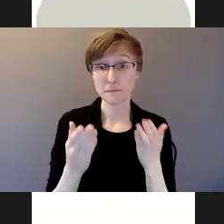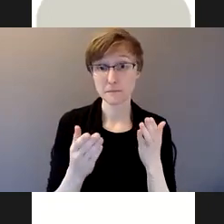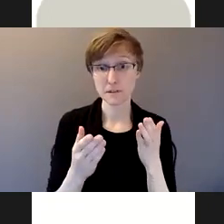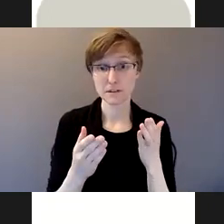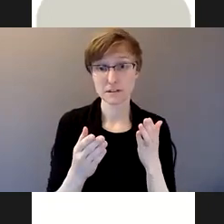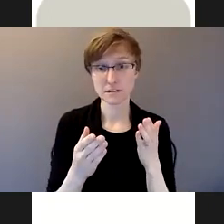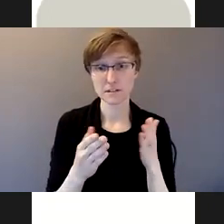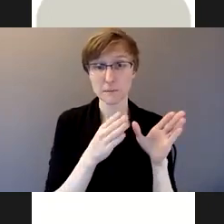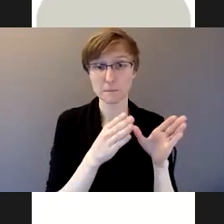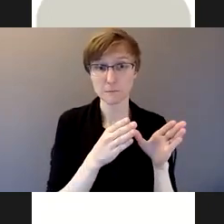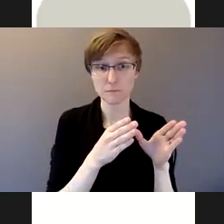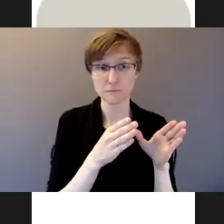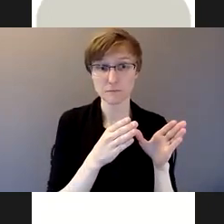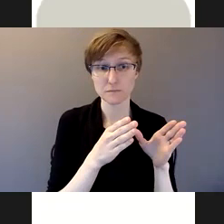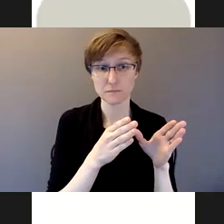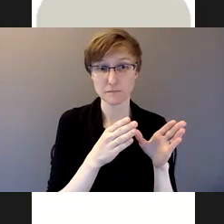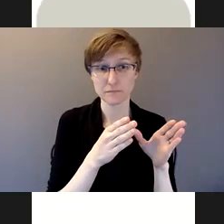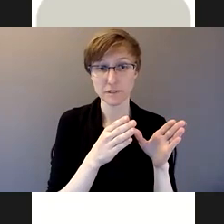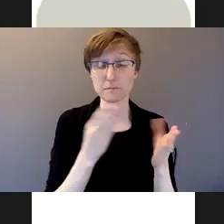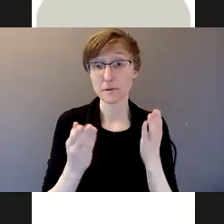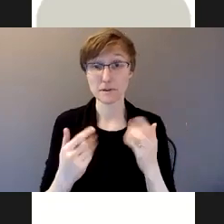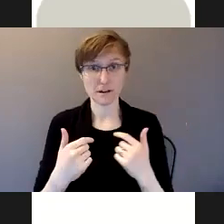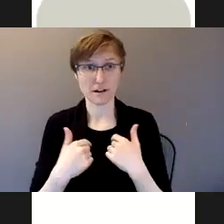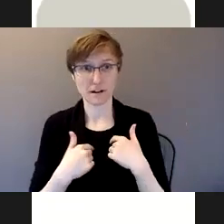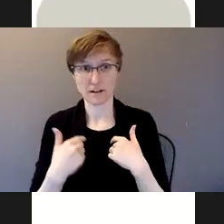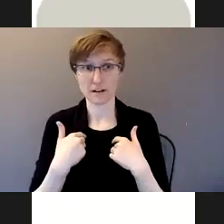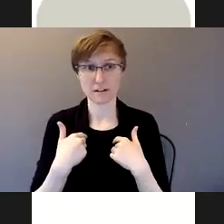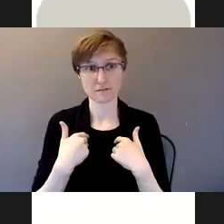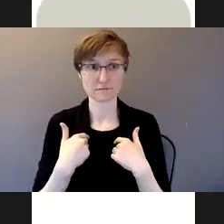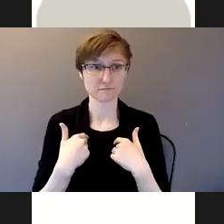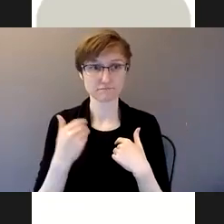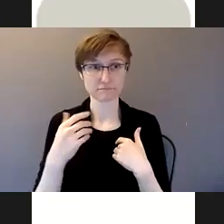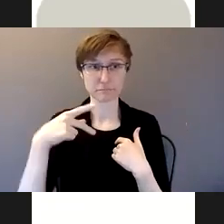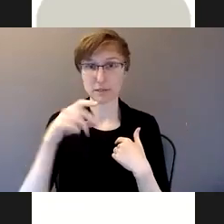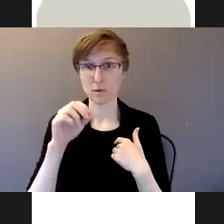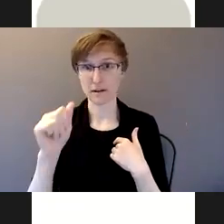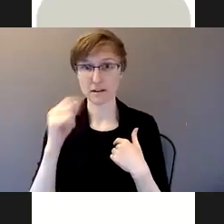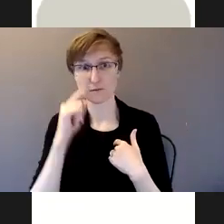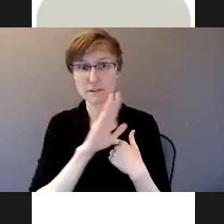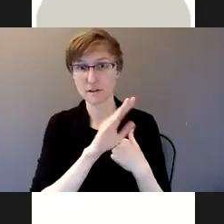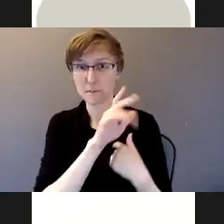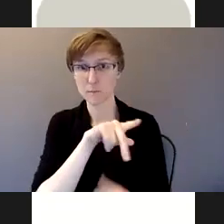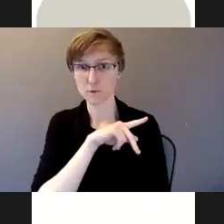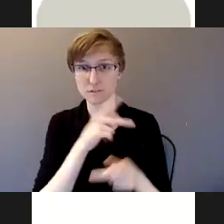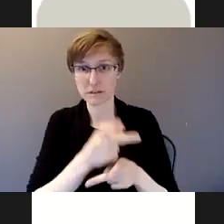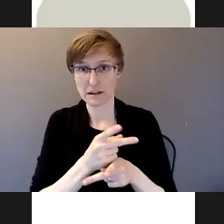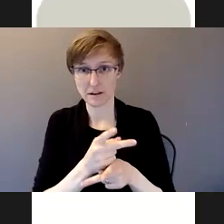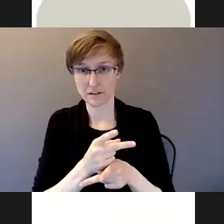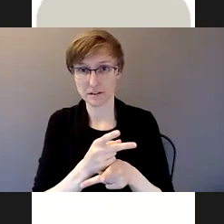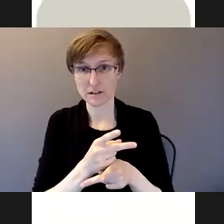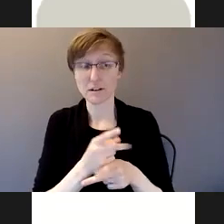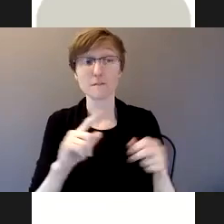until the healthcare provider says that I'm not capable of that particular decision, and then they would turn to that person. It can't be used to make